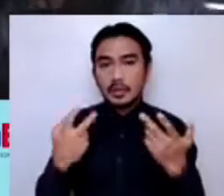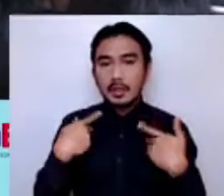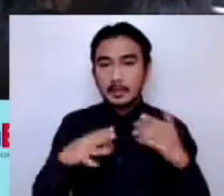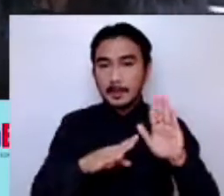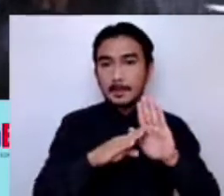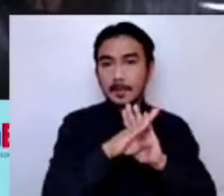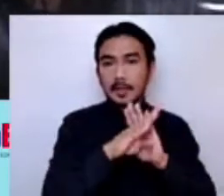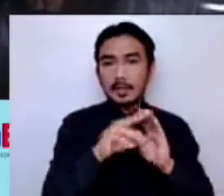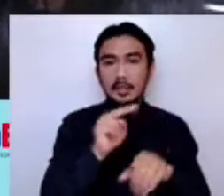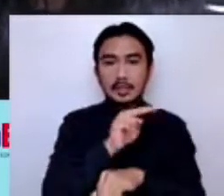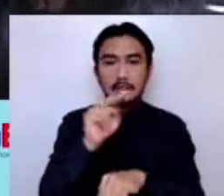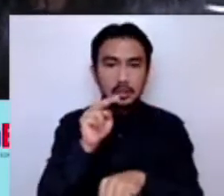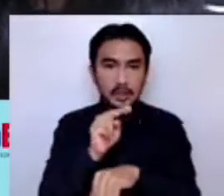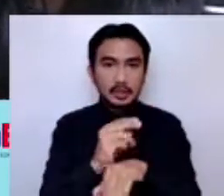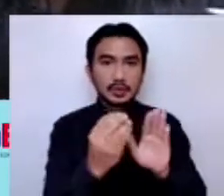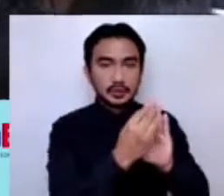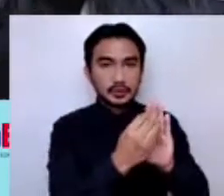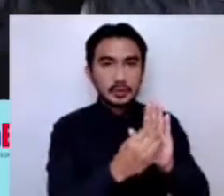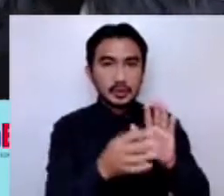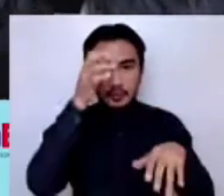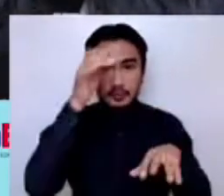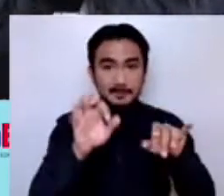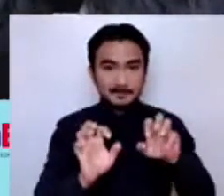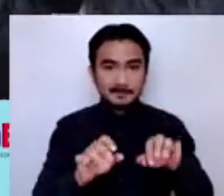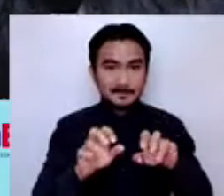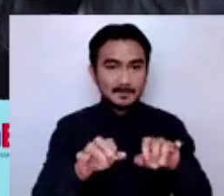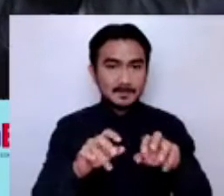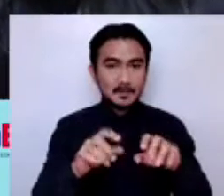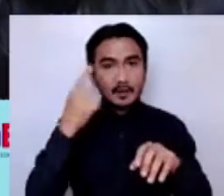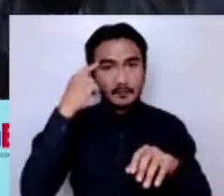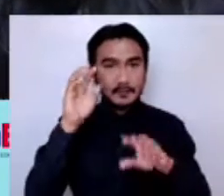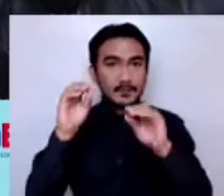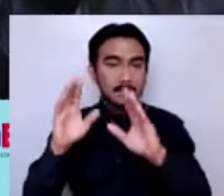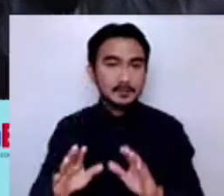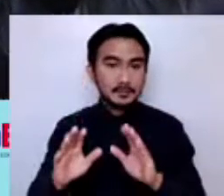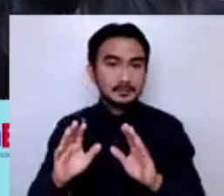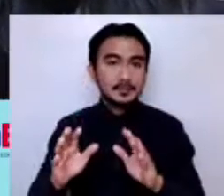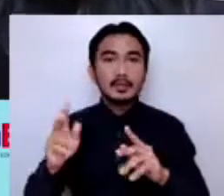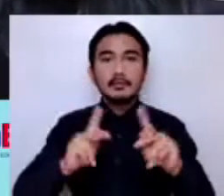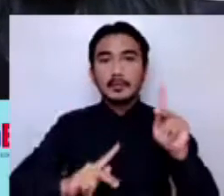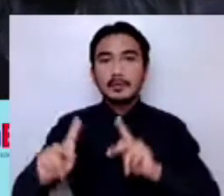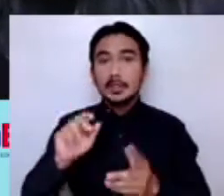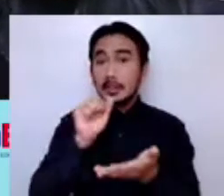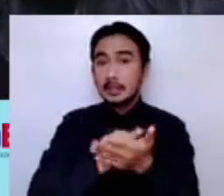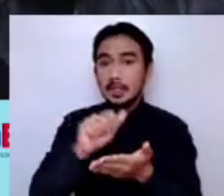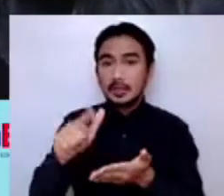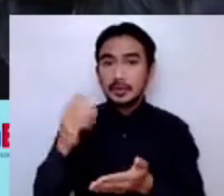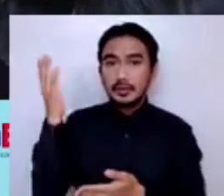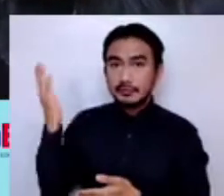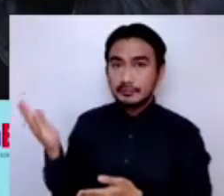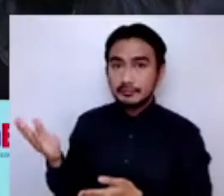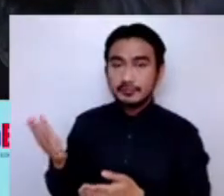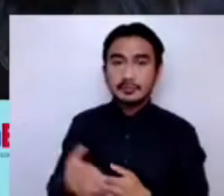database for teacher performance. And that is it for our ways forward. So if you